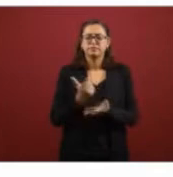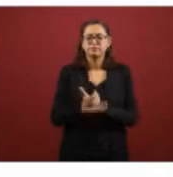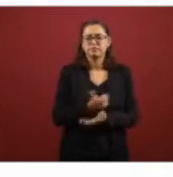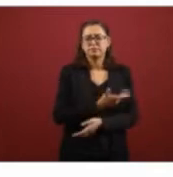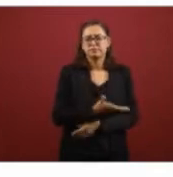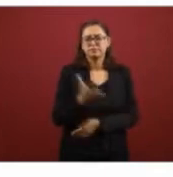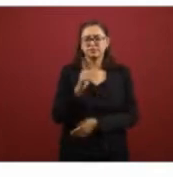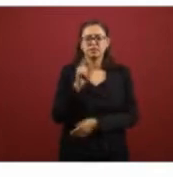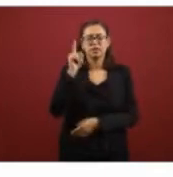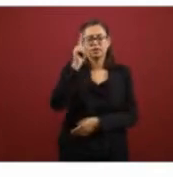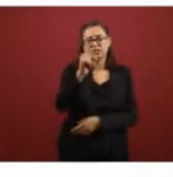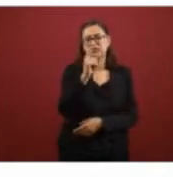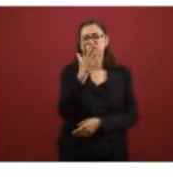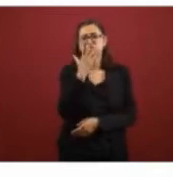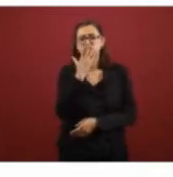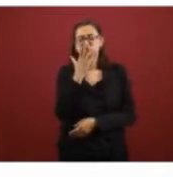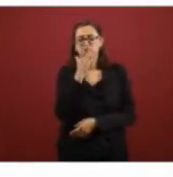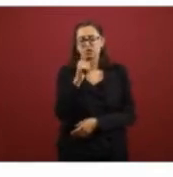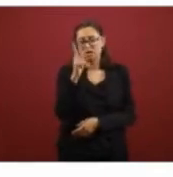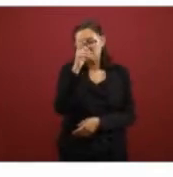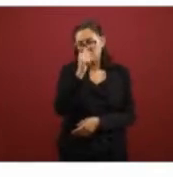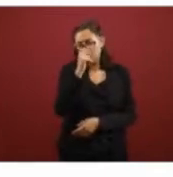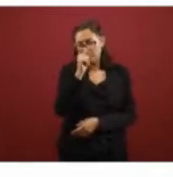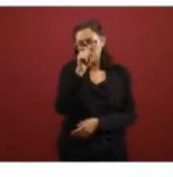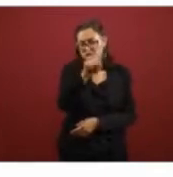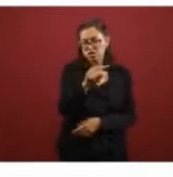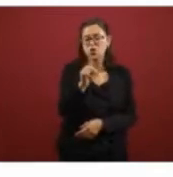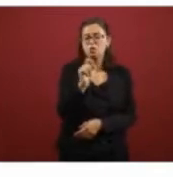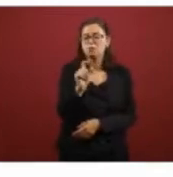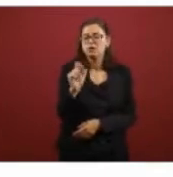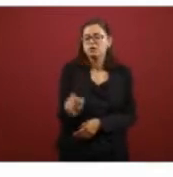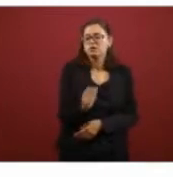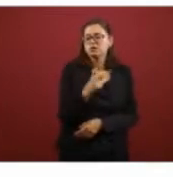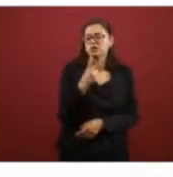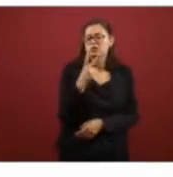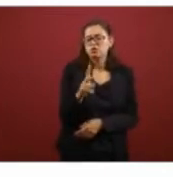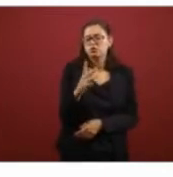at Hermosillo, Sonora,